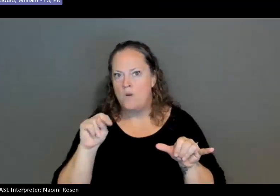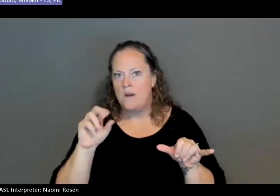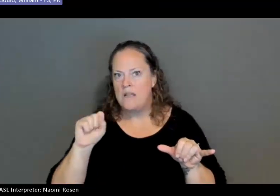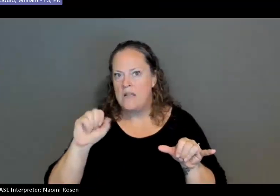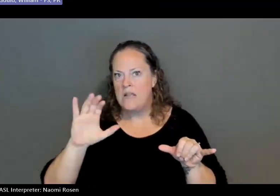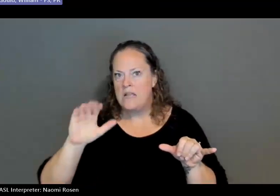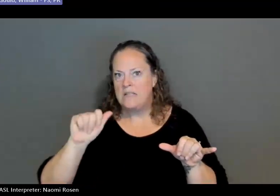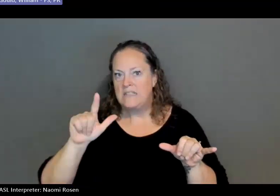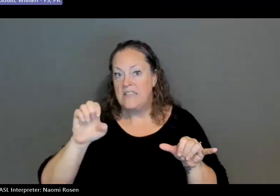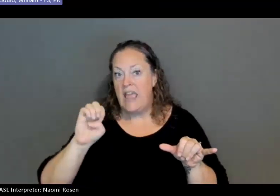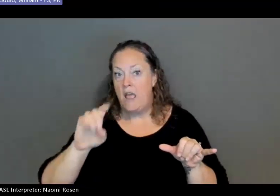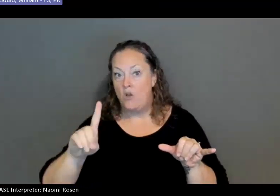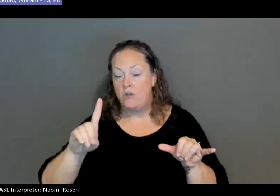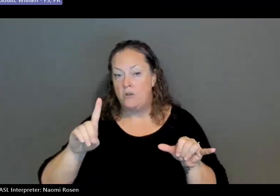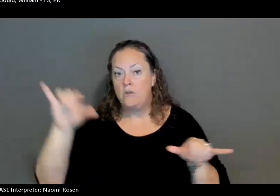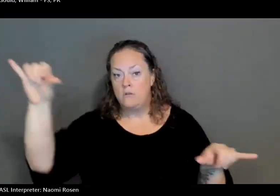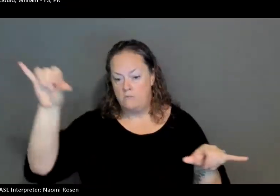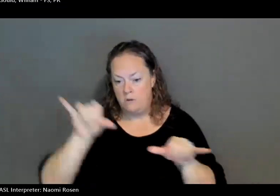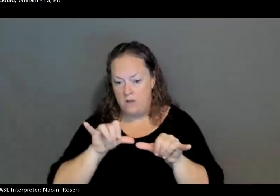Islands.